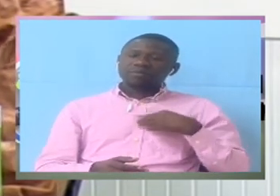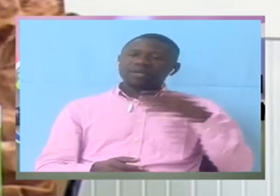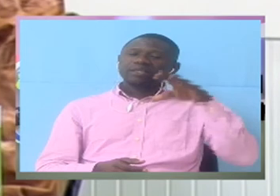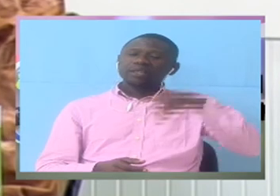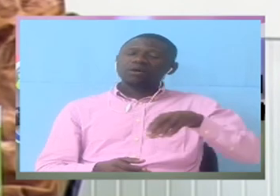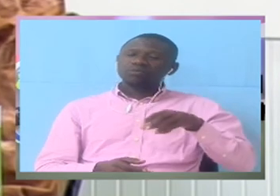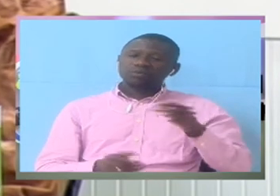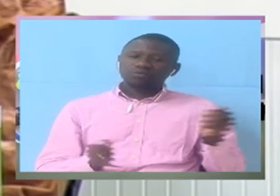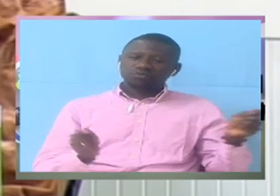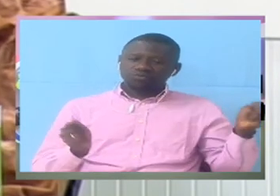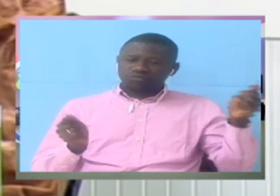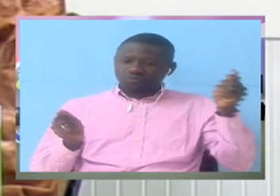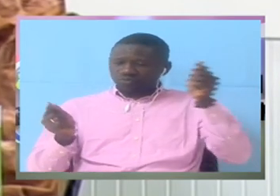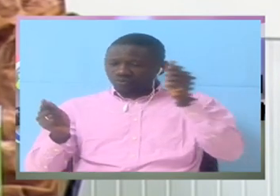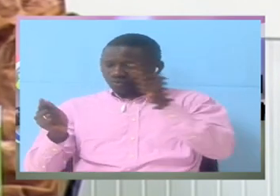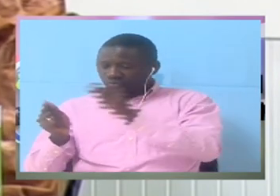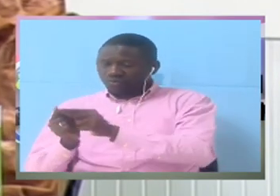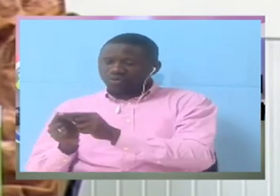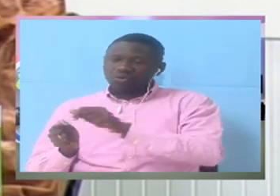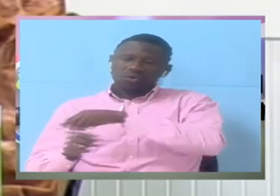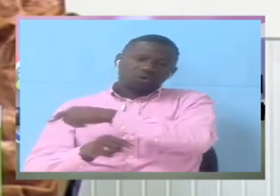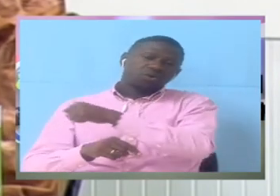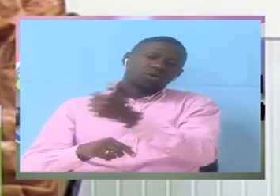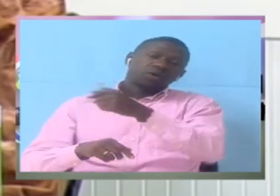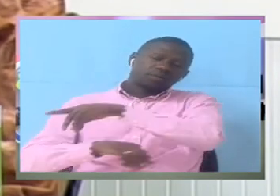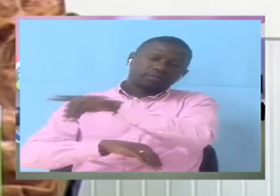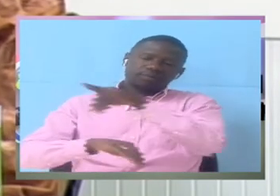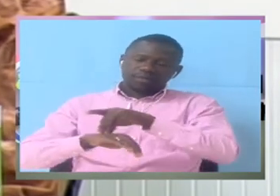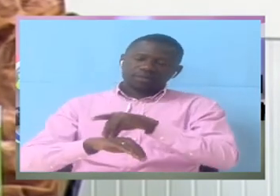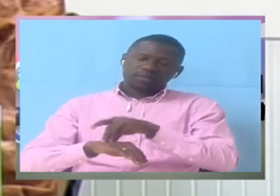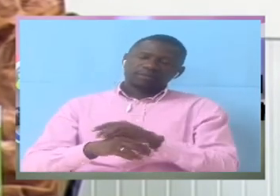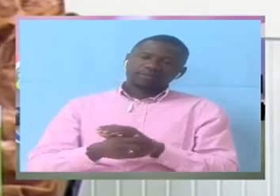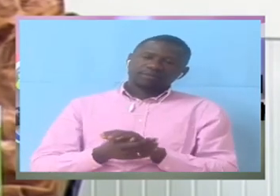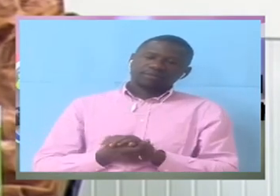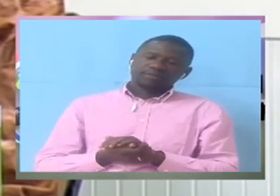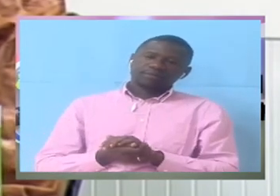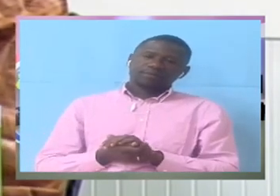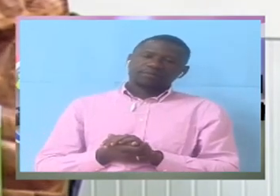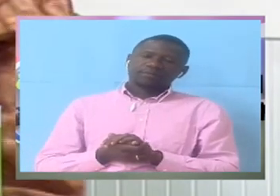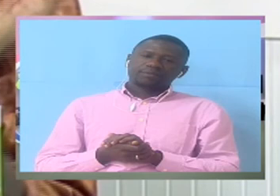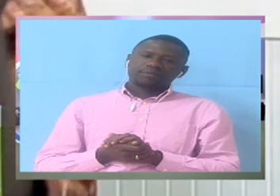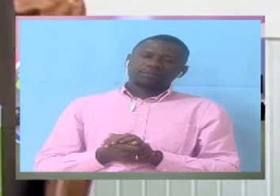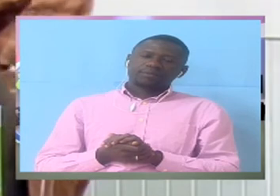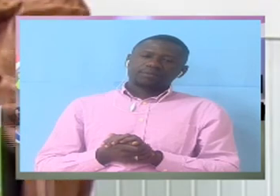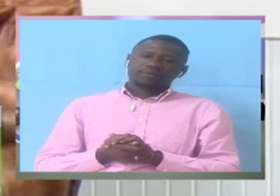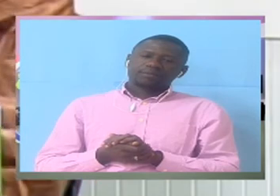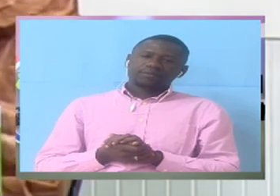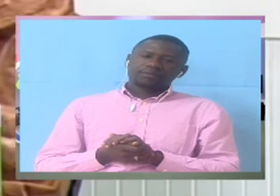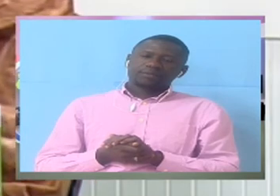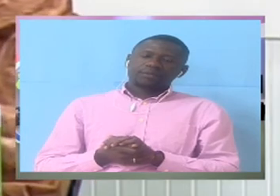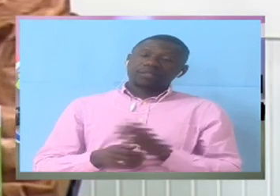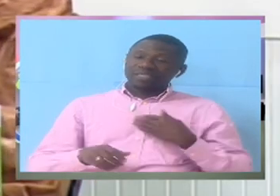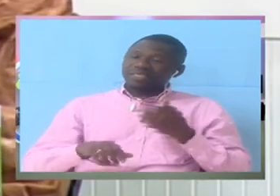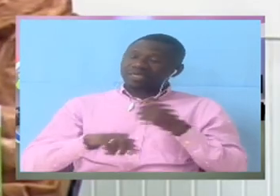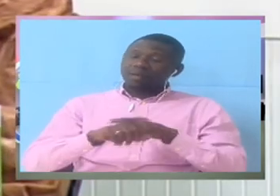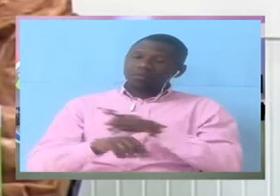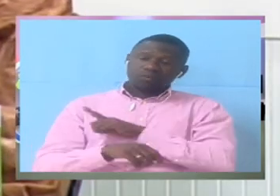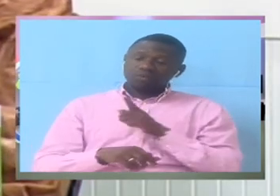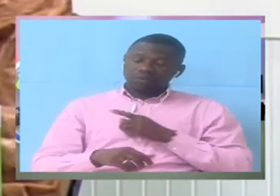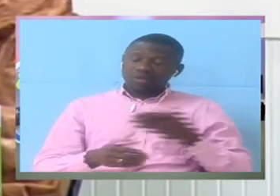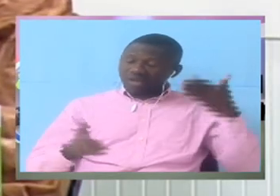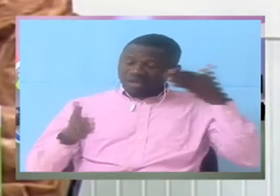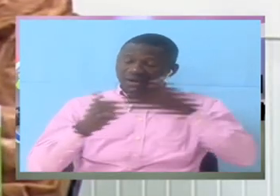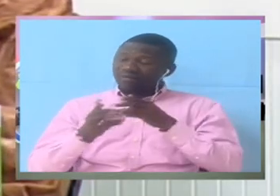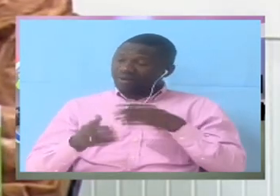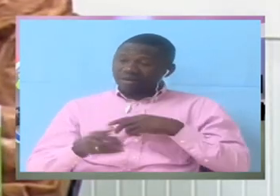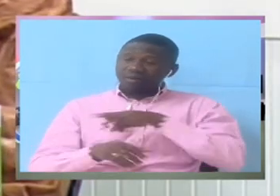We ran like that until we went into Bong County. The time we